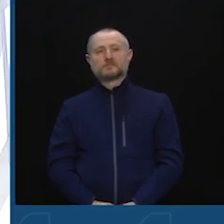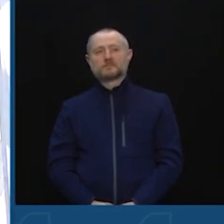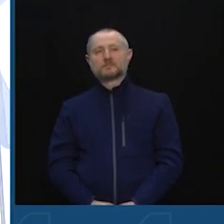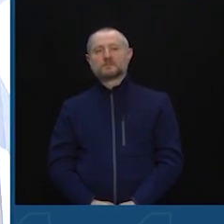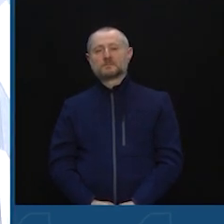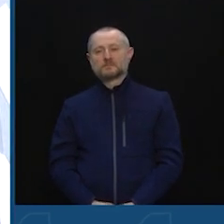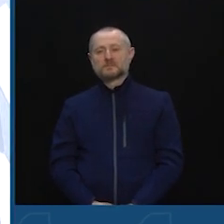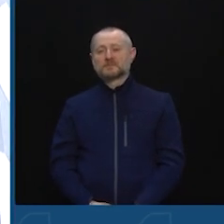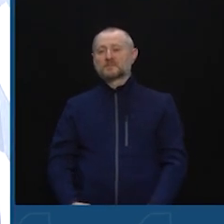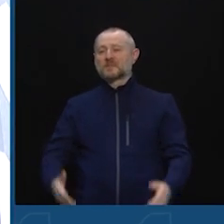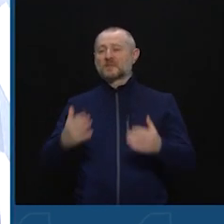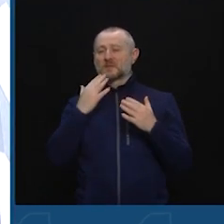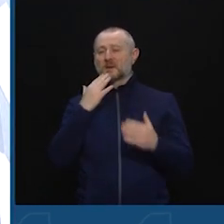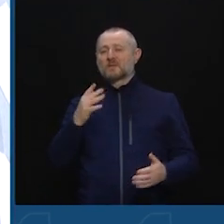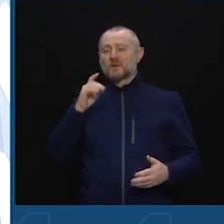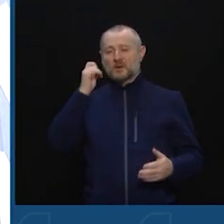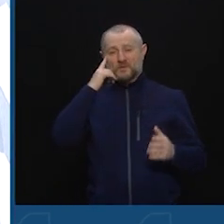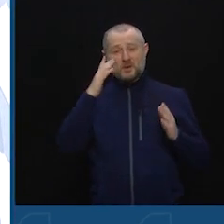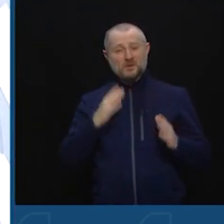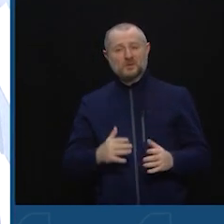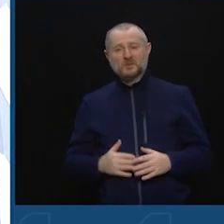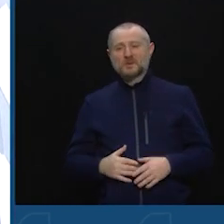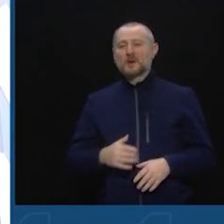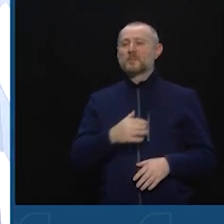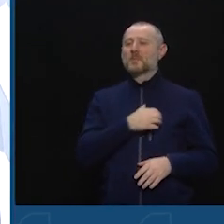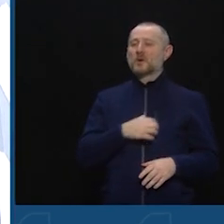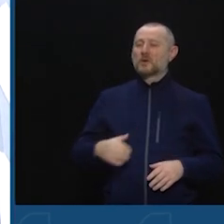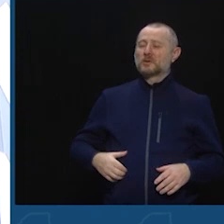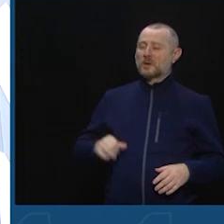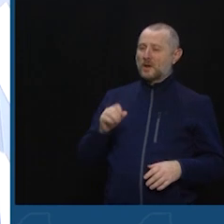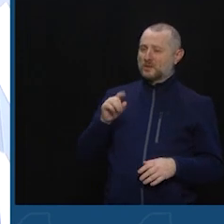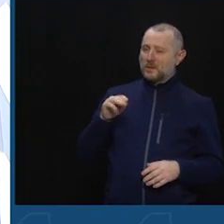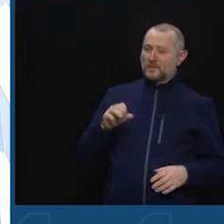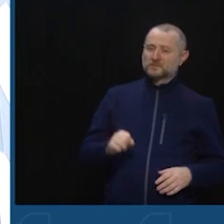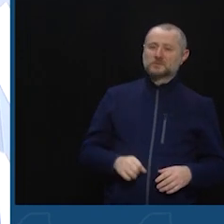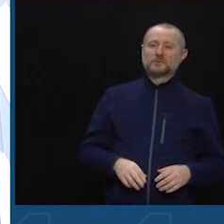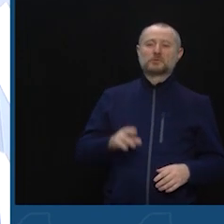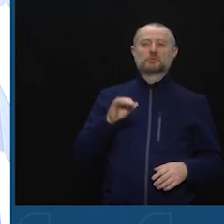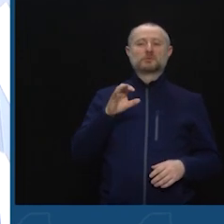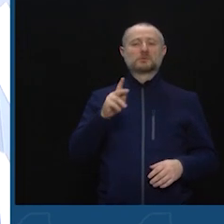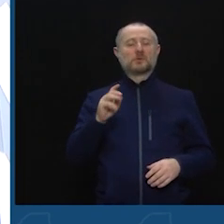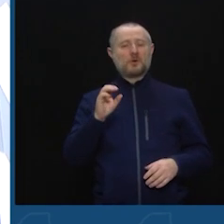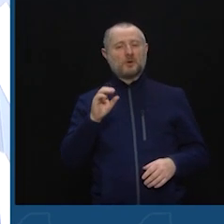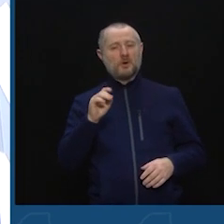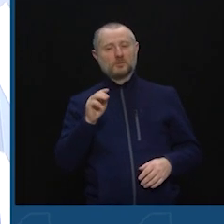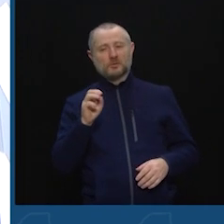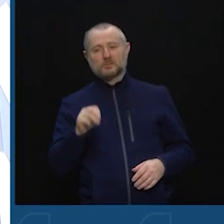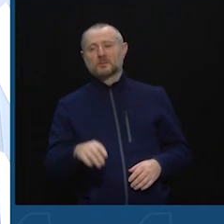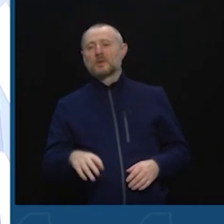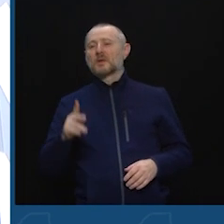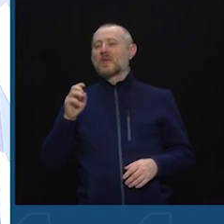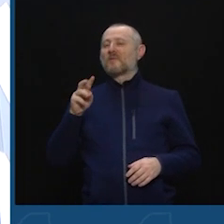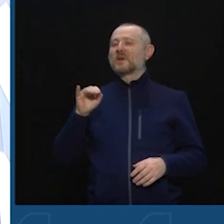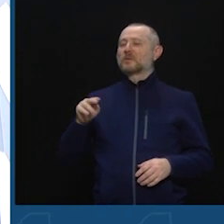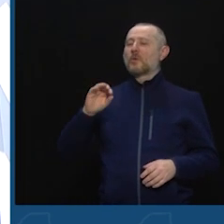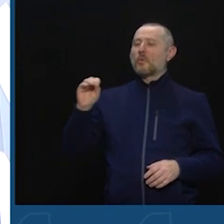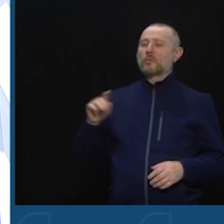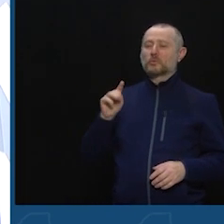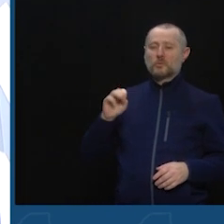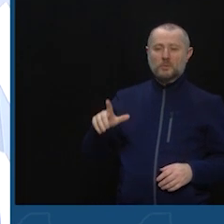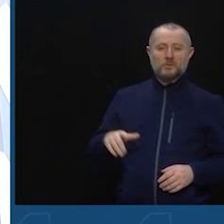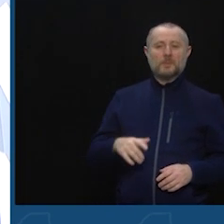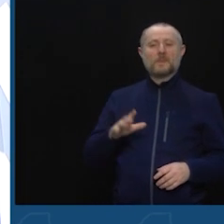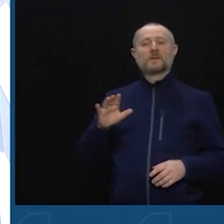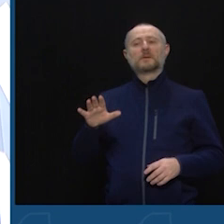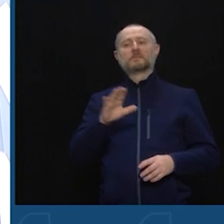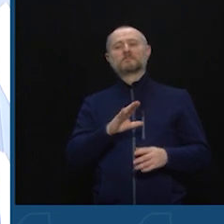Thank you, Governor Hochul, Mayor Adams, Rick Cotton, Kevin O'Toole, for your kind words and passion around this